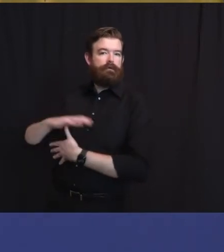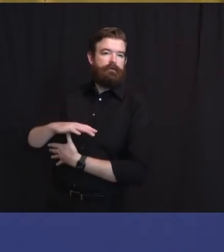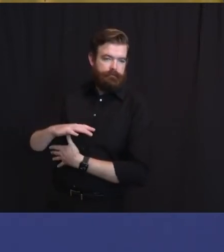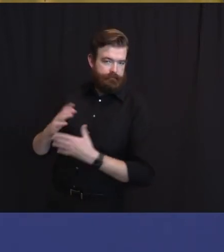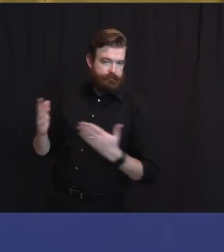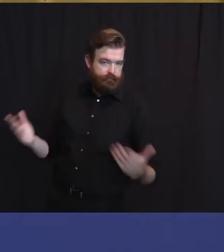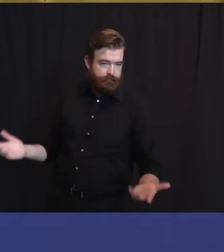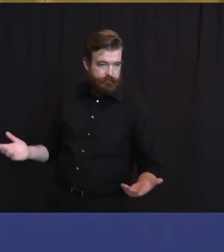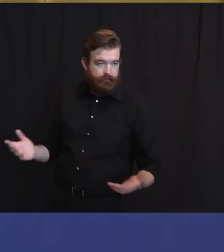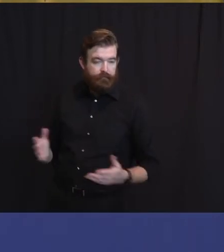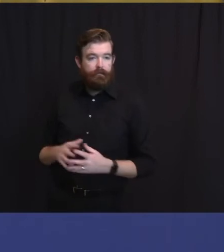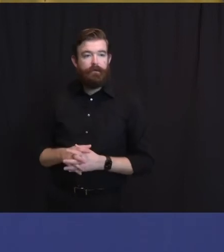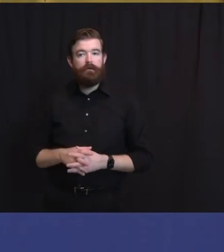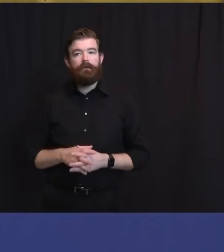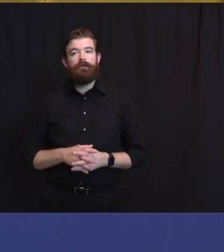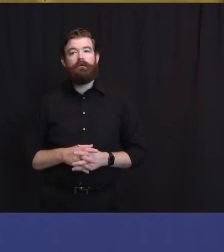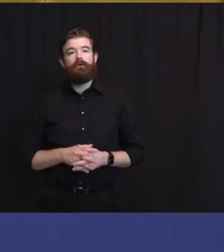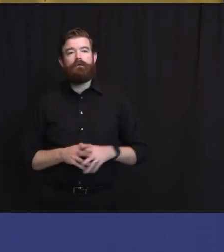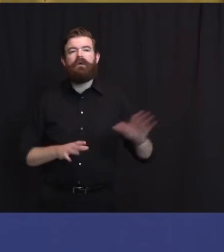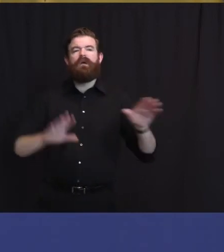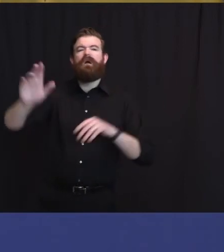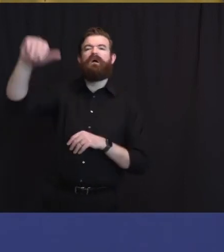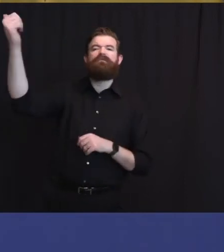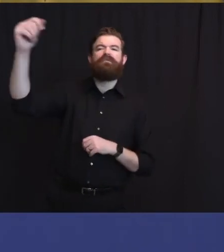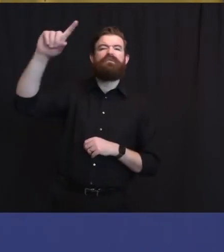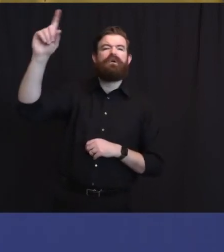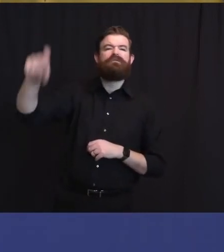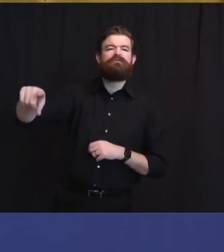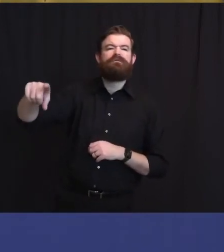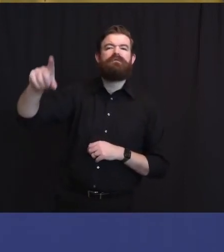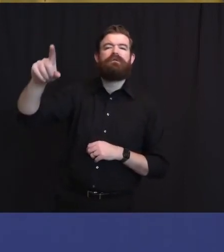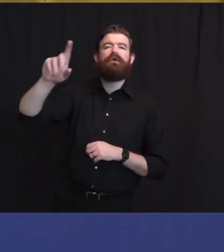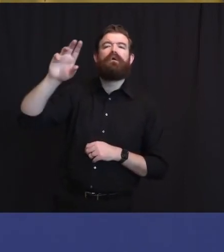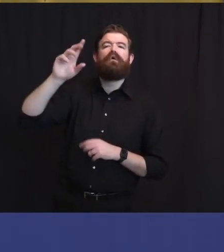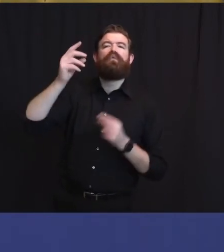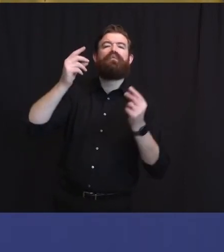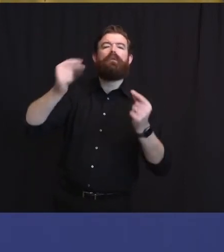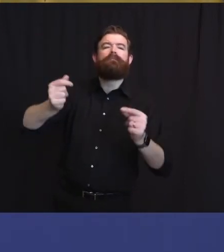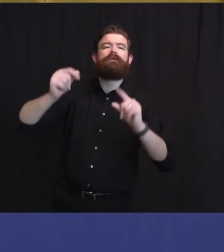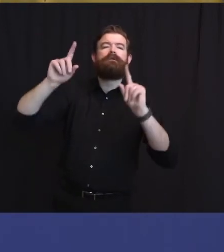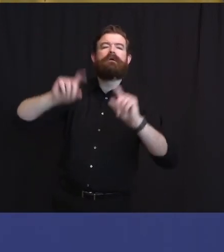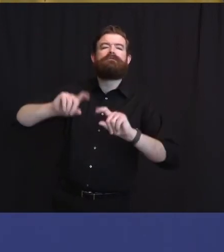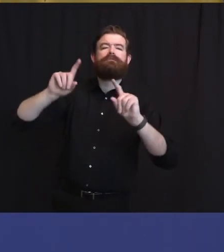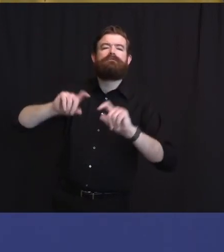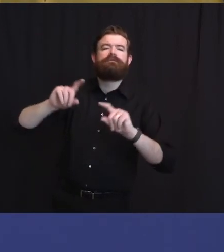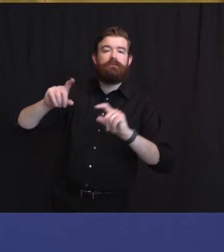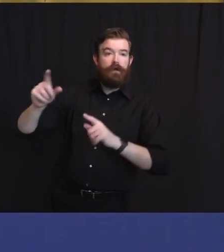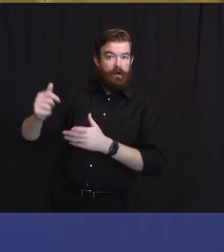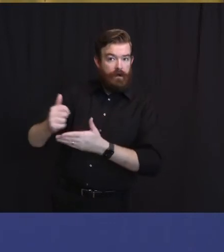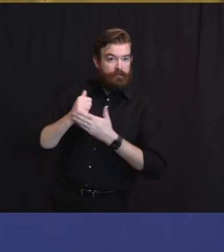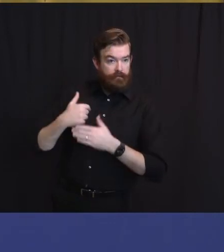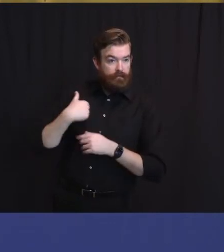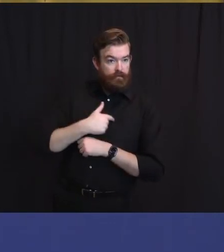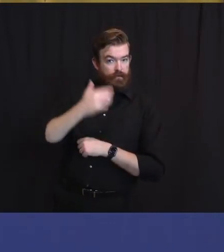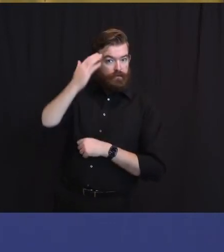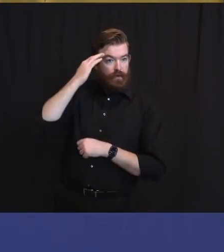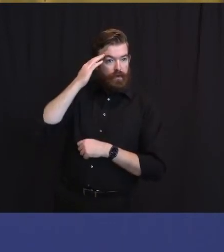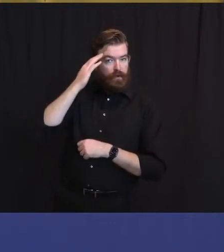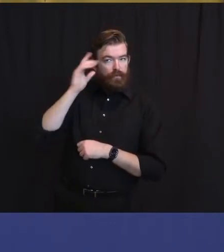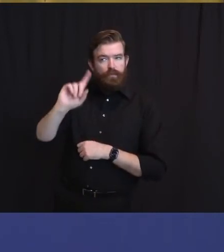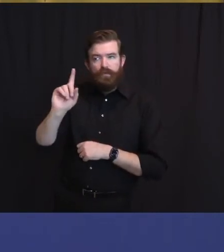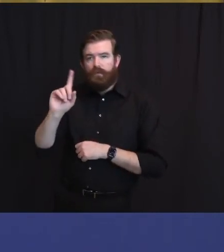results available, and does that give any more clarity on hotspots where these tests are being deployed? Why did the state not respond to the Associated Press's request for how